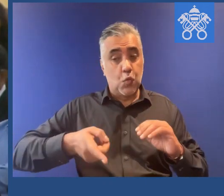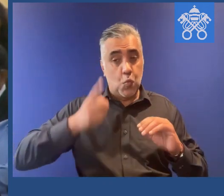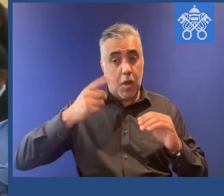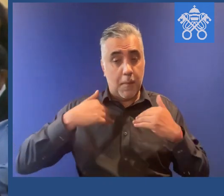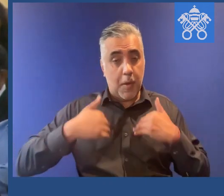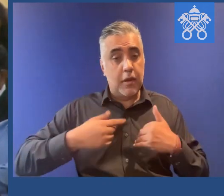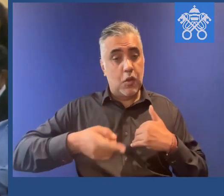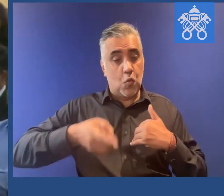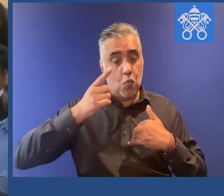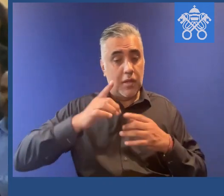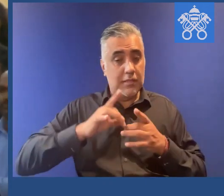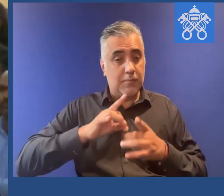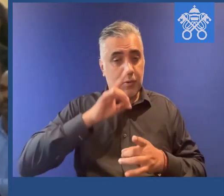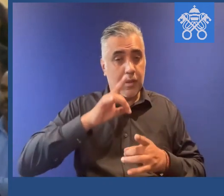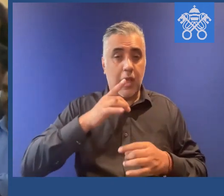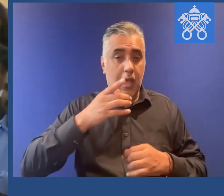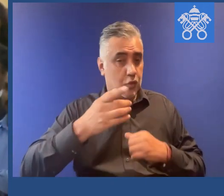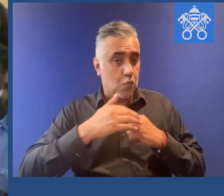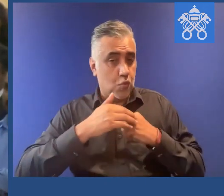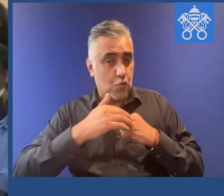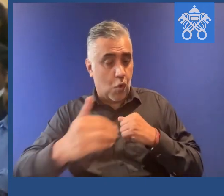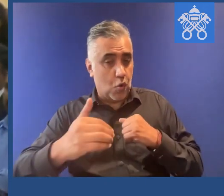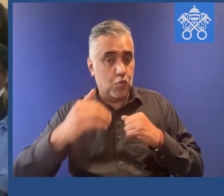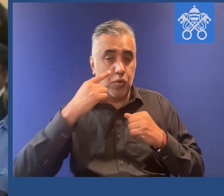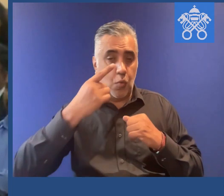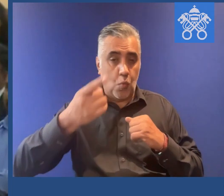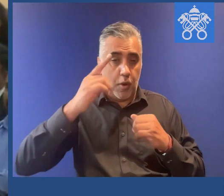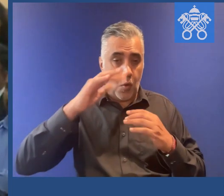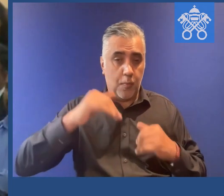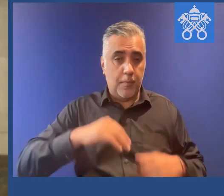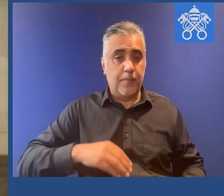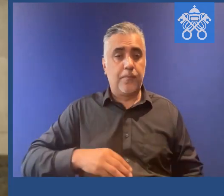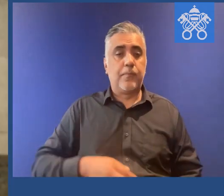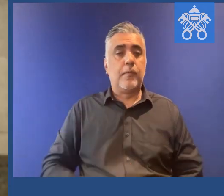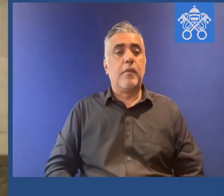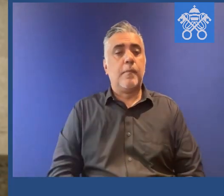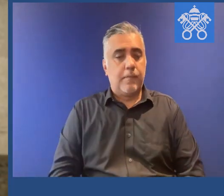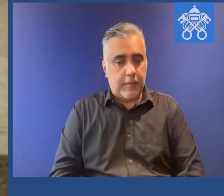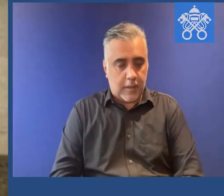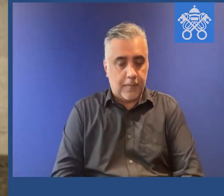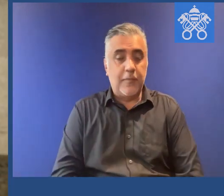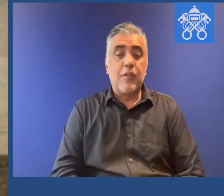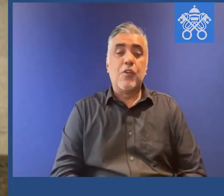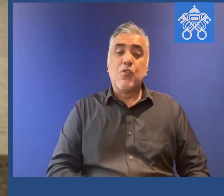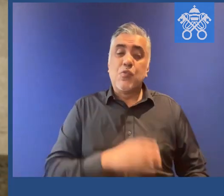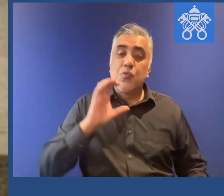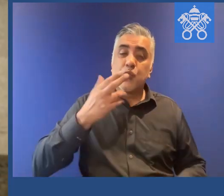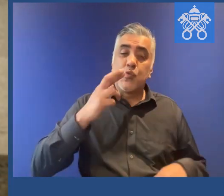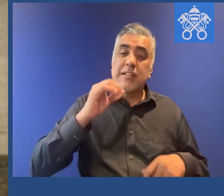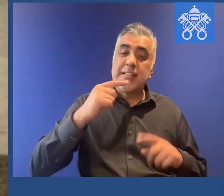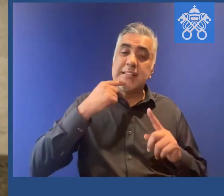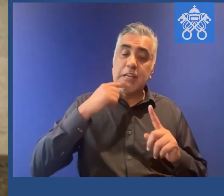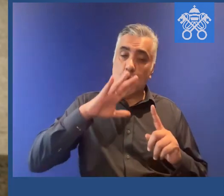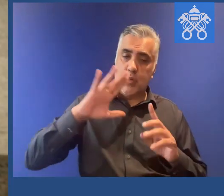body and one Spirit, just as you were called to the one hope. In her testimony, Chris said that when she was very young,